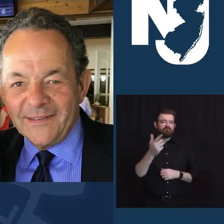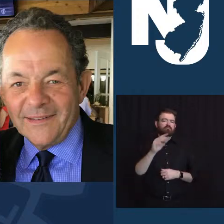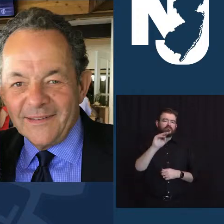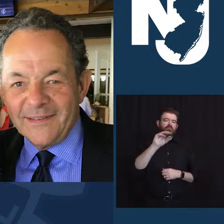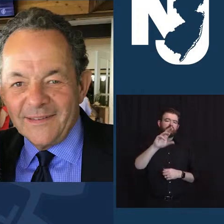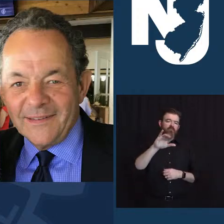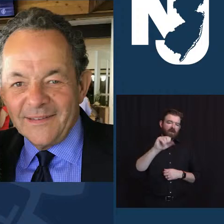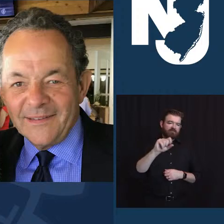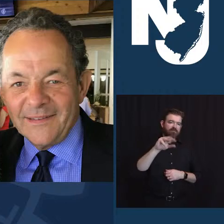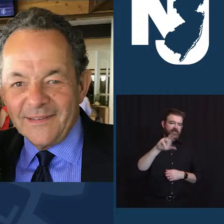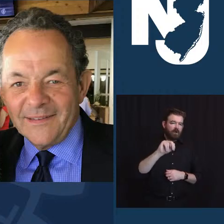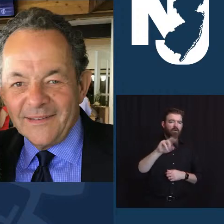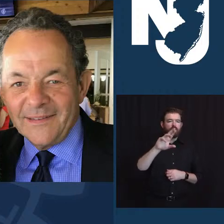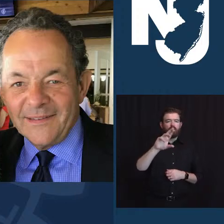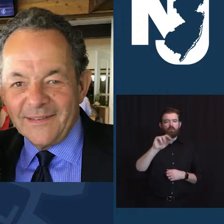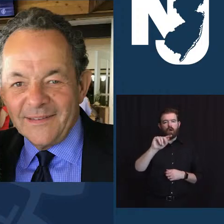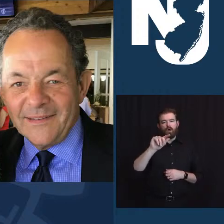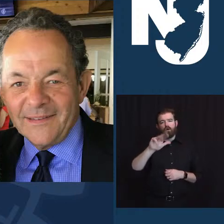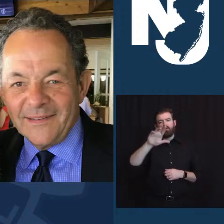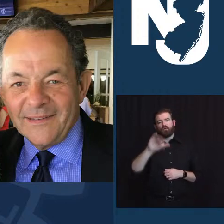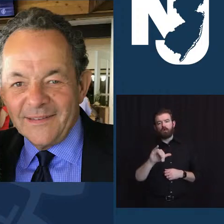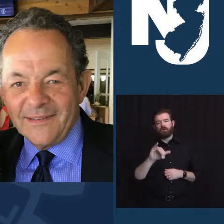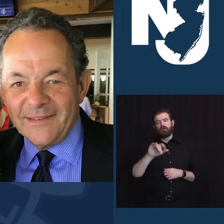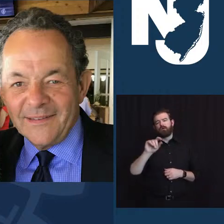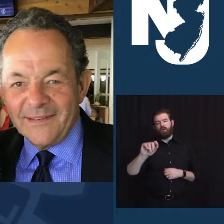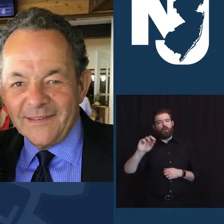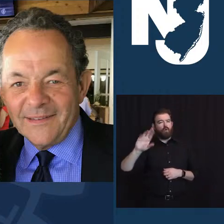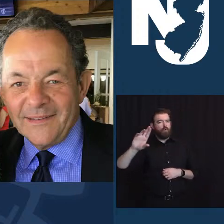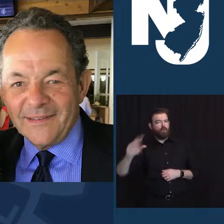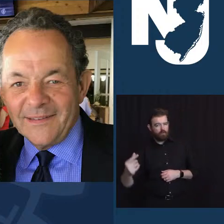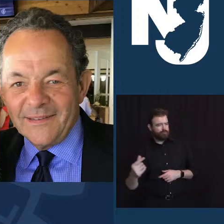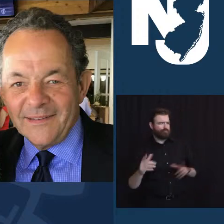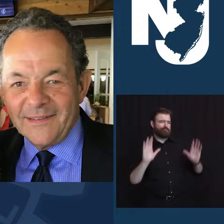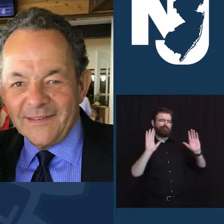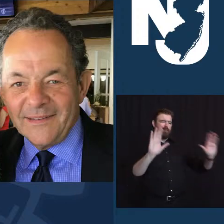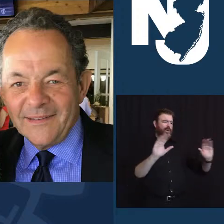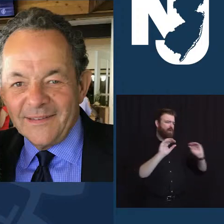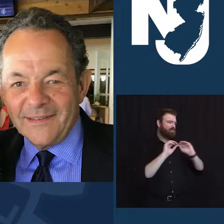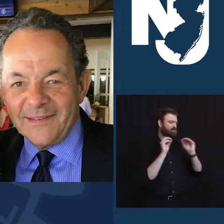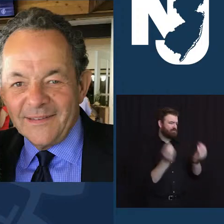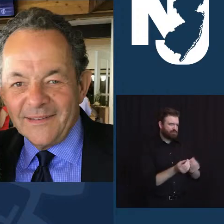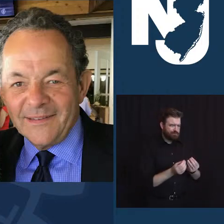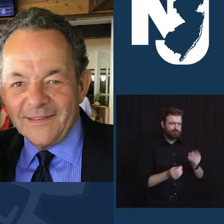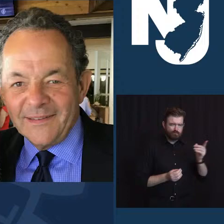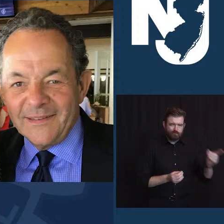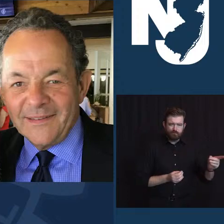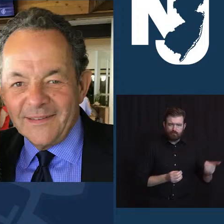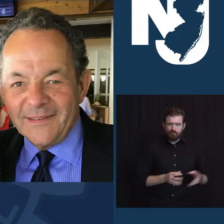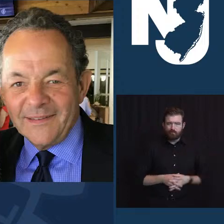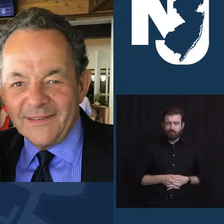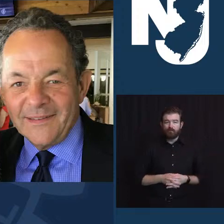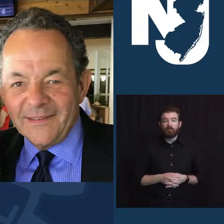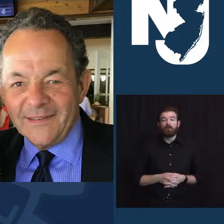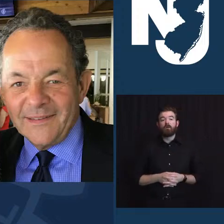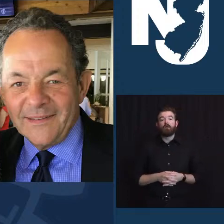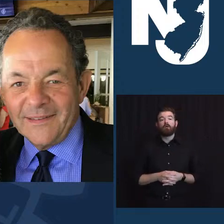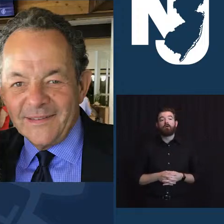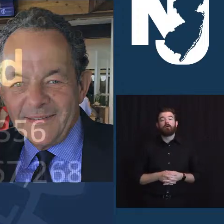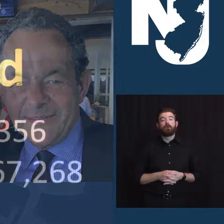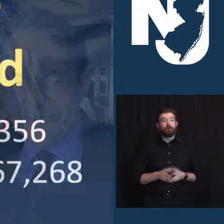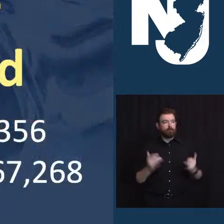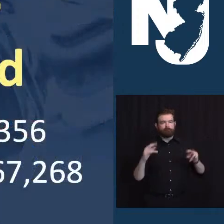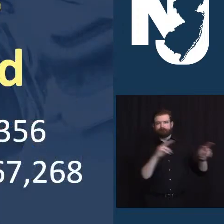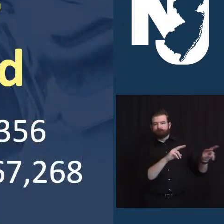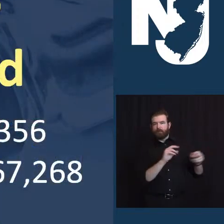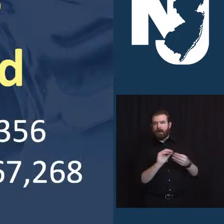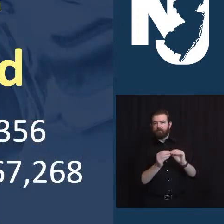morristownrotary.org, morristownrotary.org. It's an outstanding organization. Next up, let's take a look at today's numbers. First, we are reporting